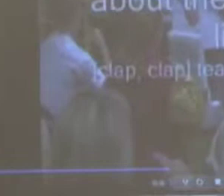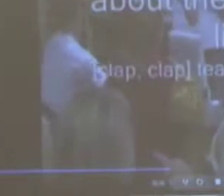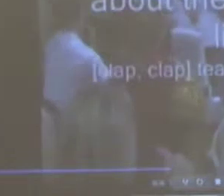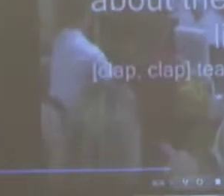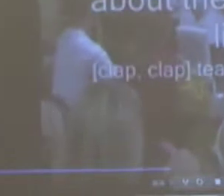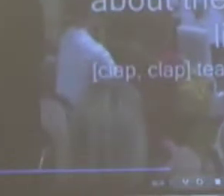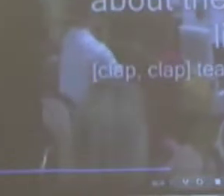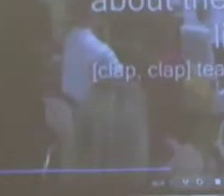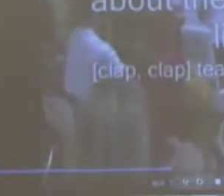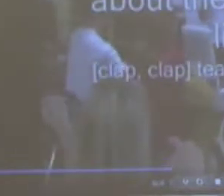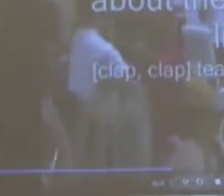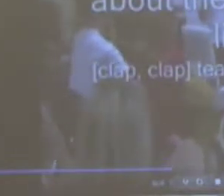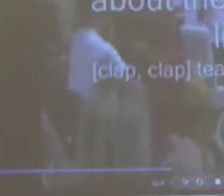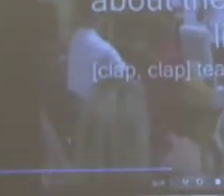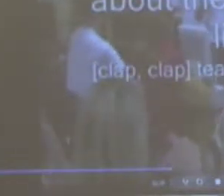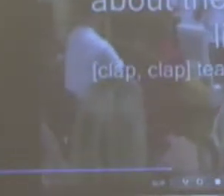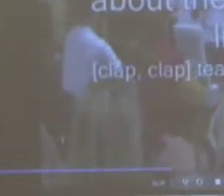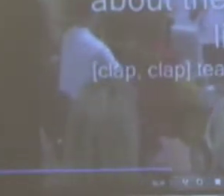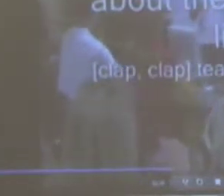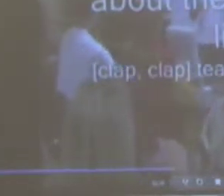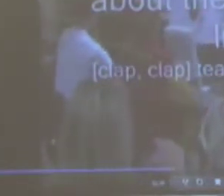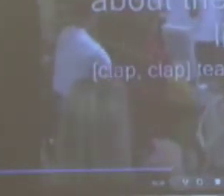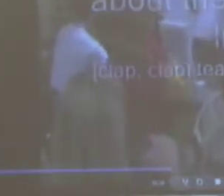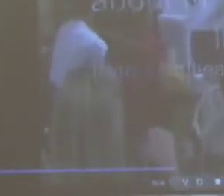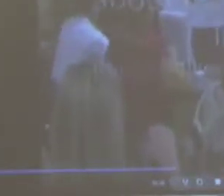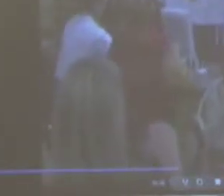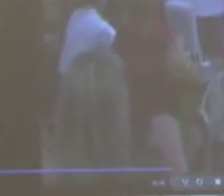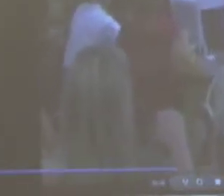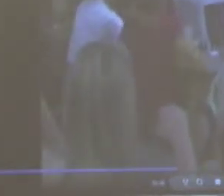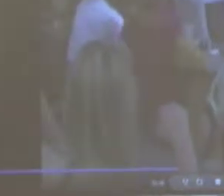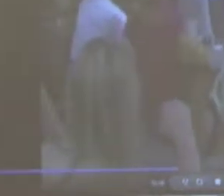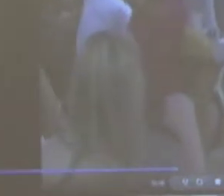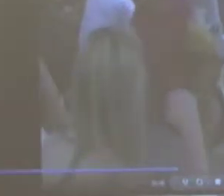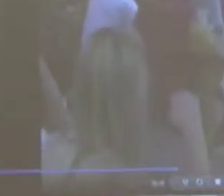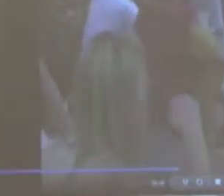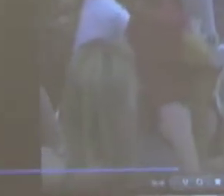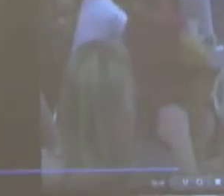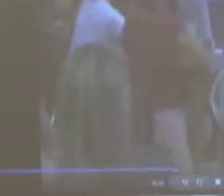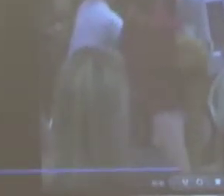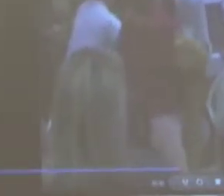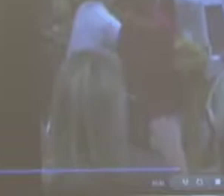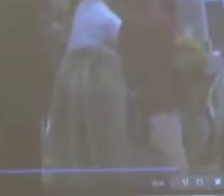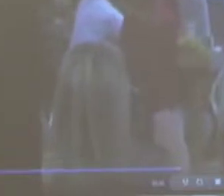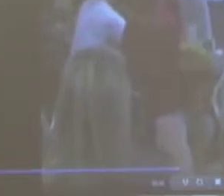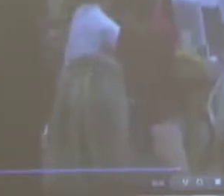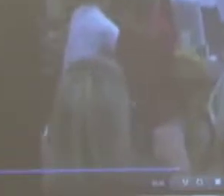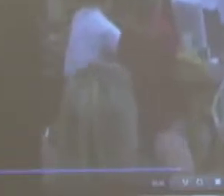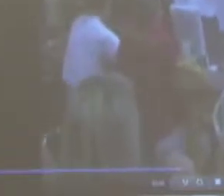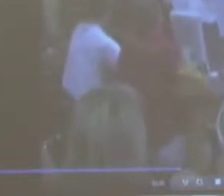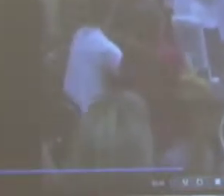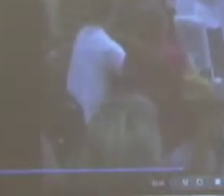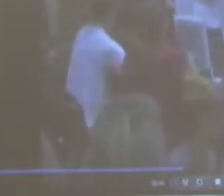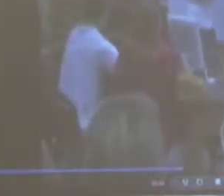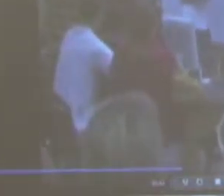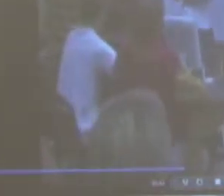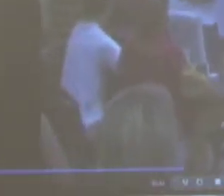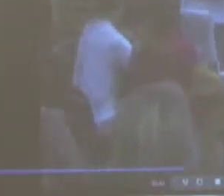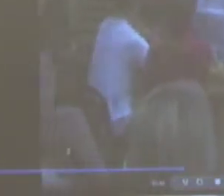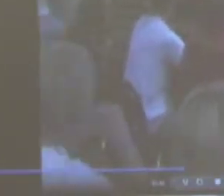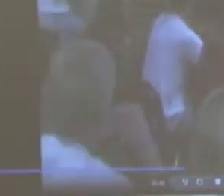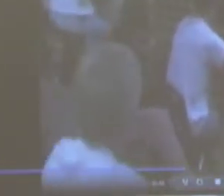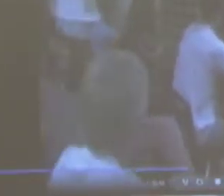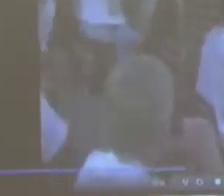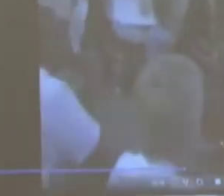South, tell the north about the 2 types of lines we just discussed, how the slope is positive when Joe goes up and negative when Joe goes